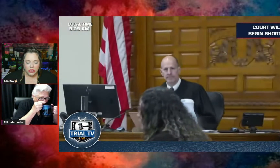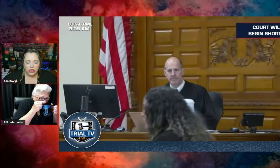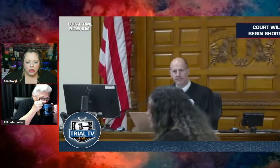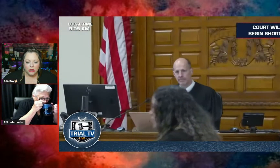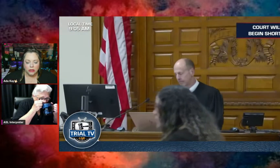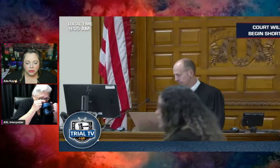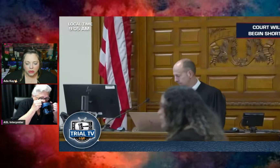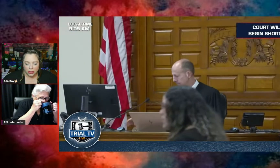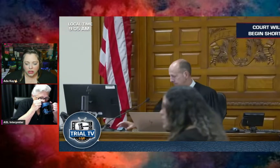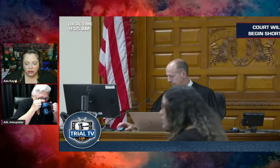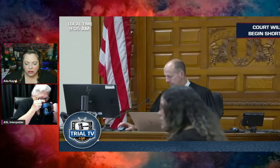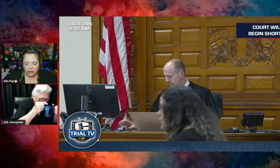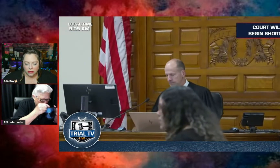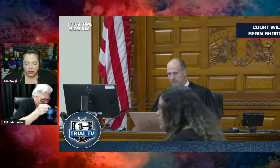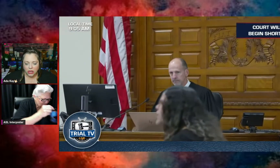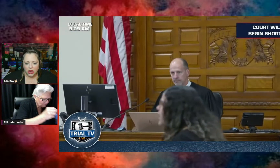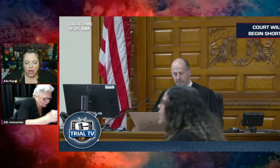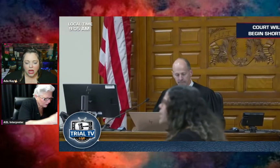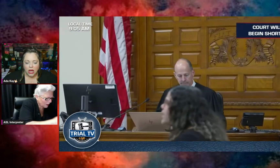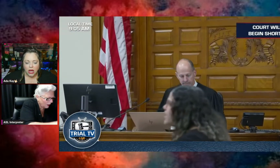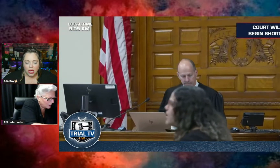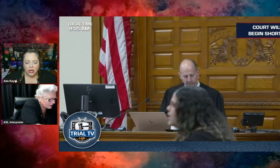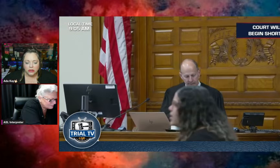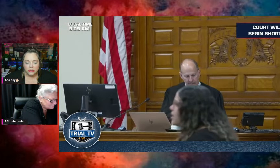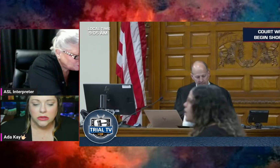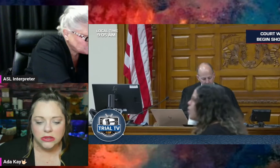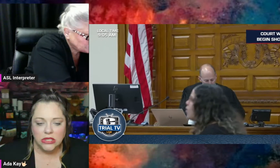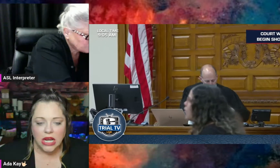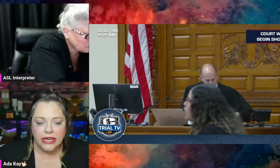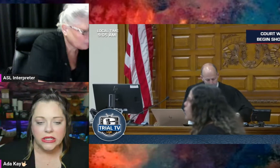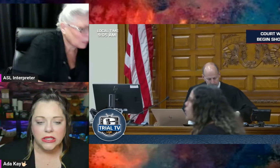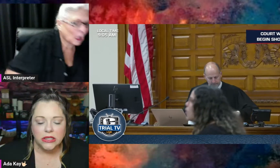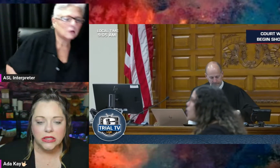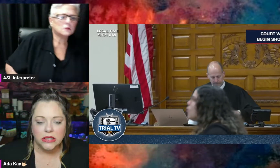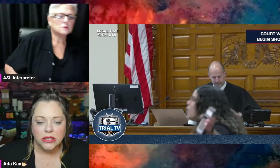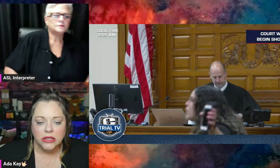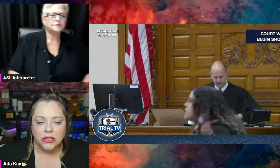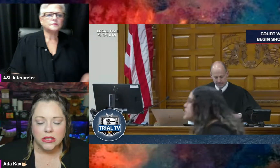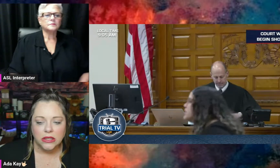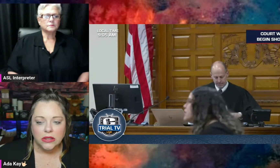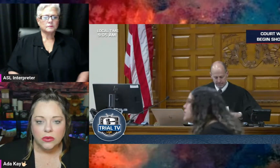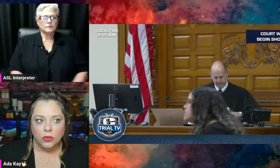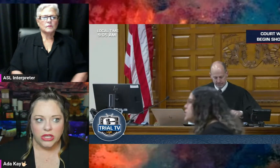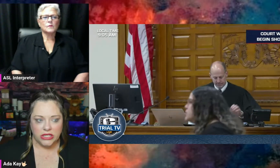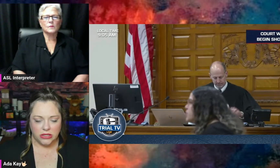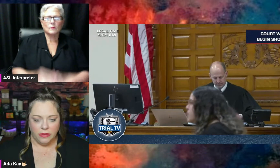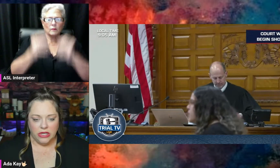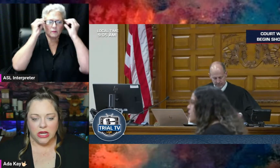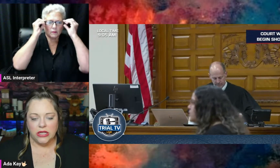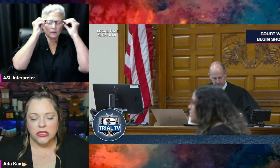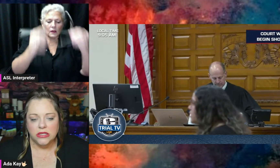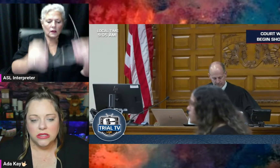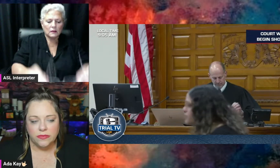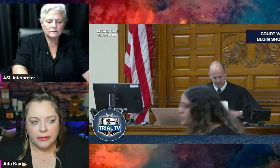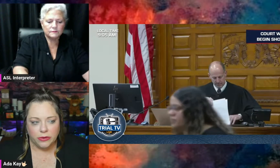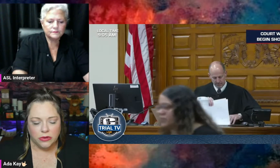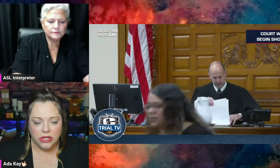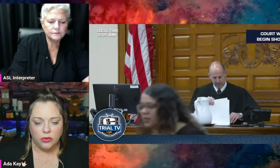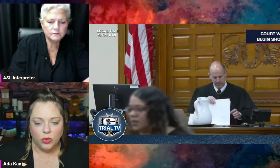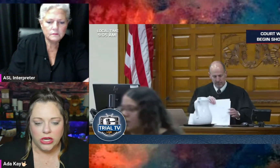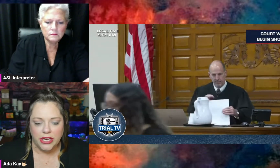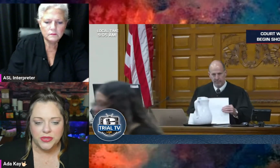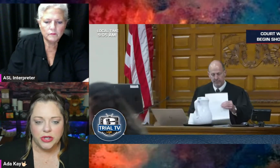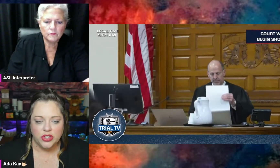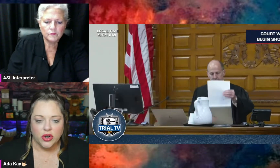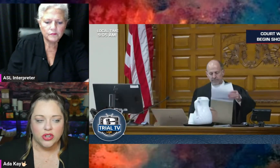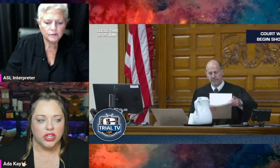literally 9 9 people in